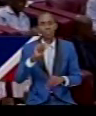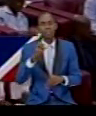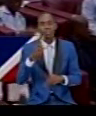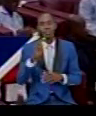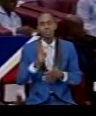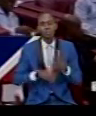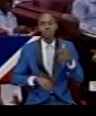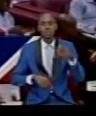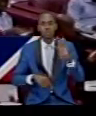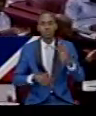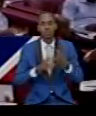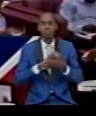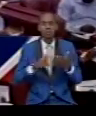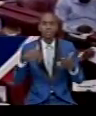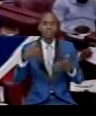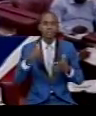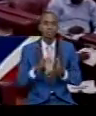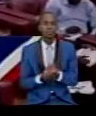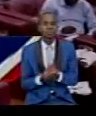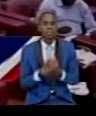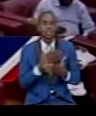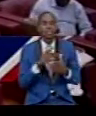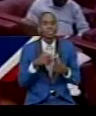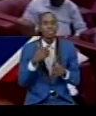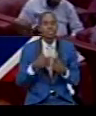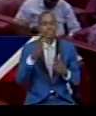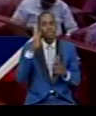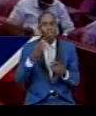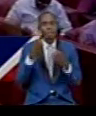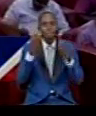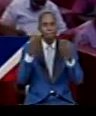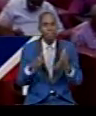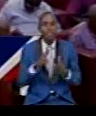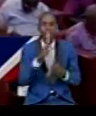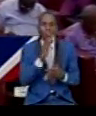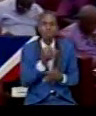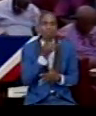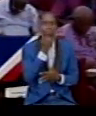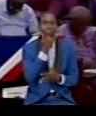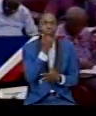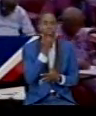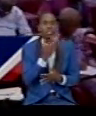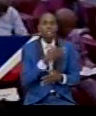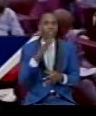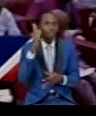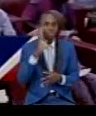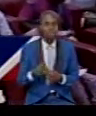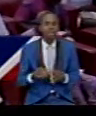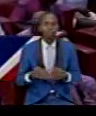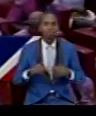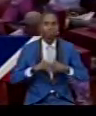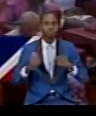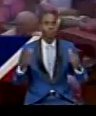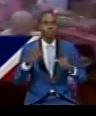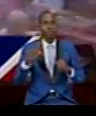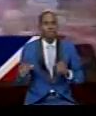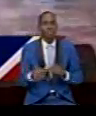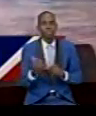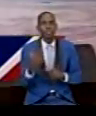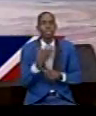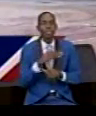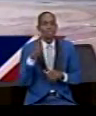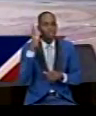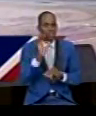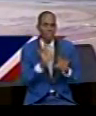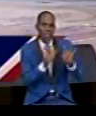we're looking at verse shall many be offended and shall betray one another and